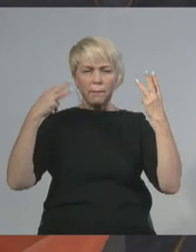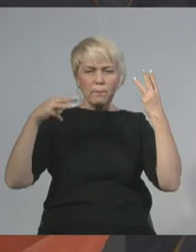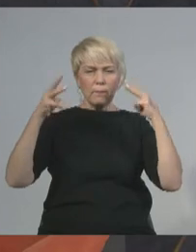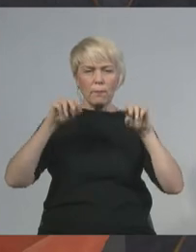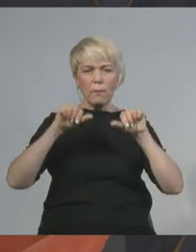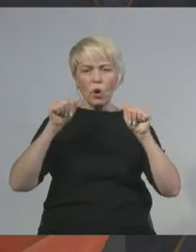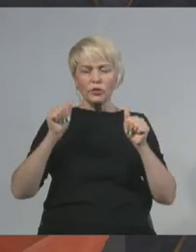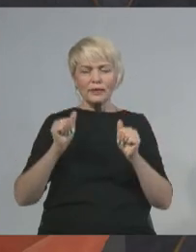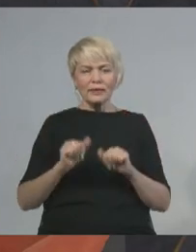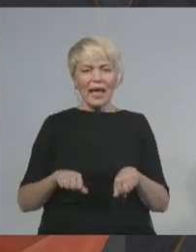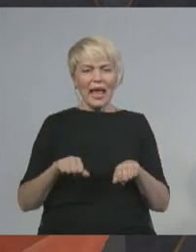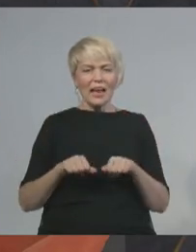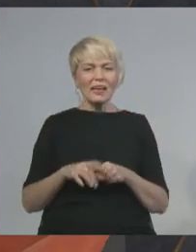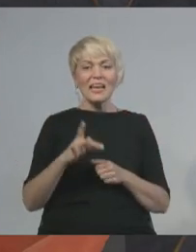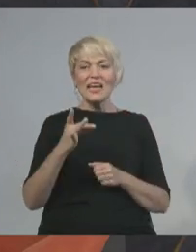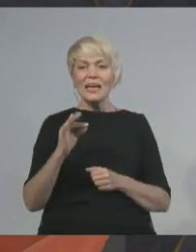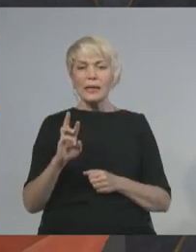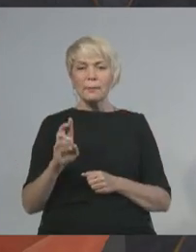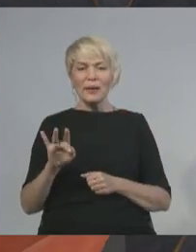of reader revenue